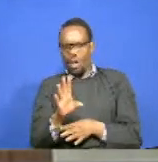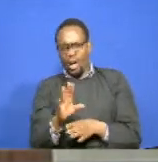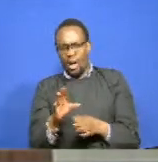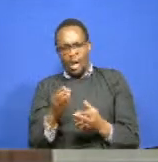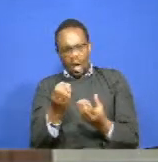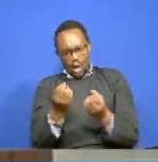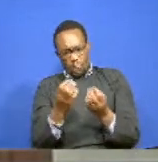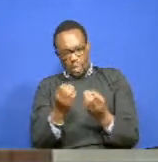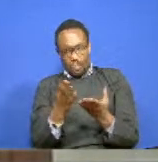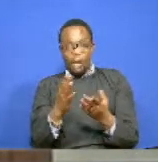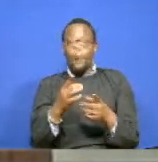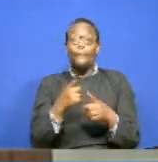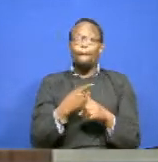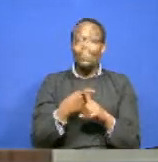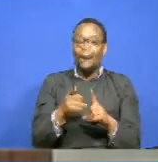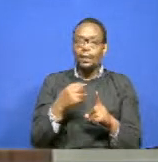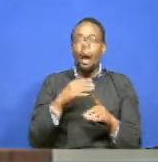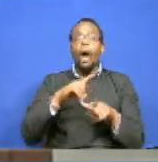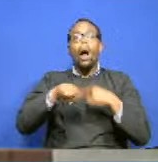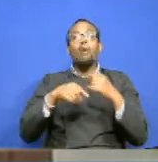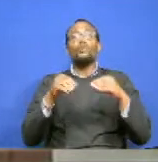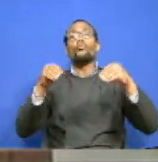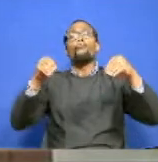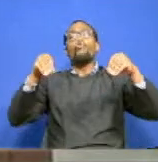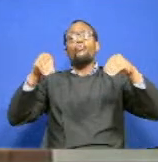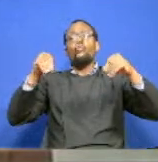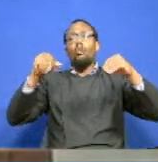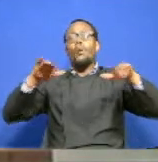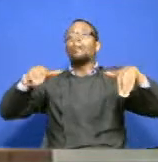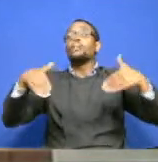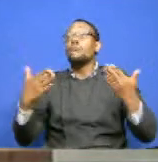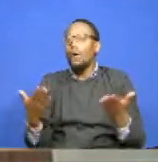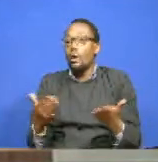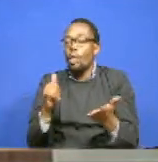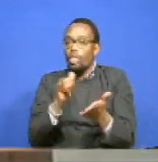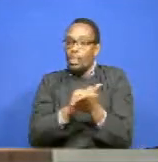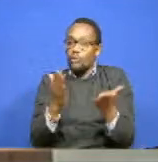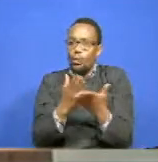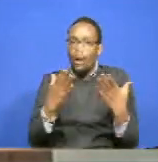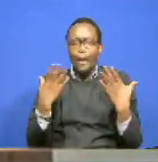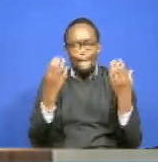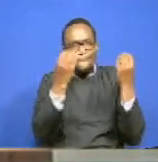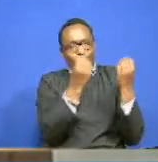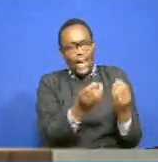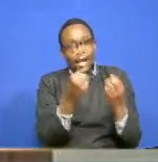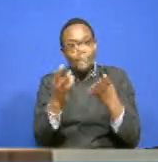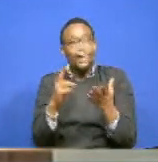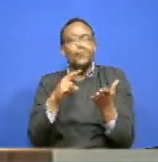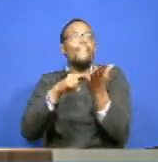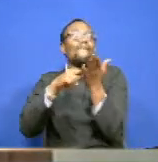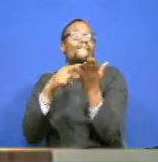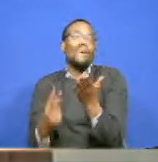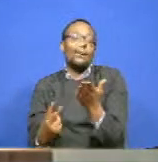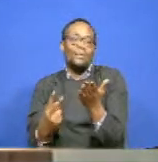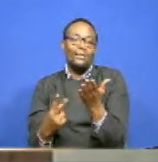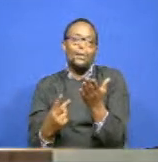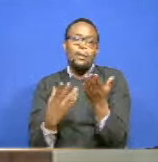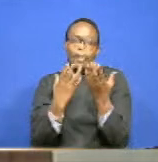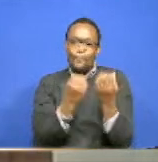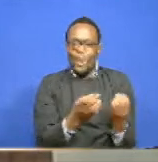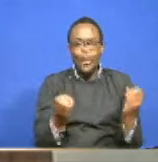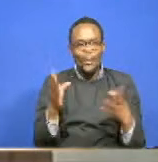in quantity, but more in quality. This is where many of us normally miss the